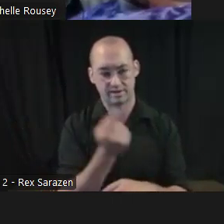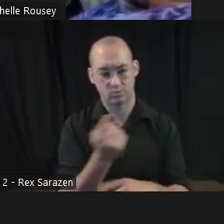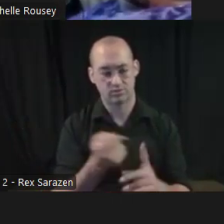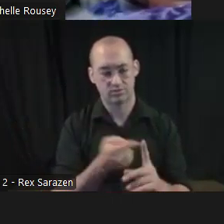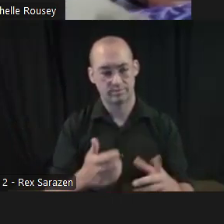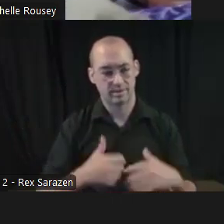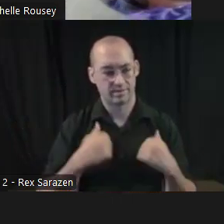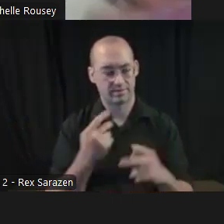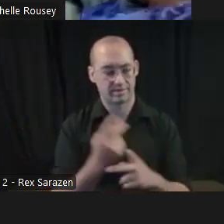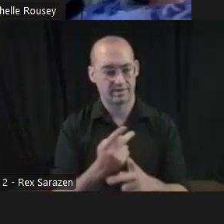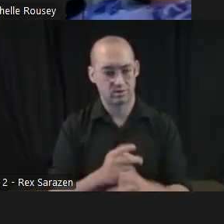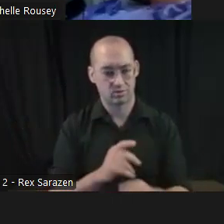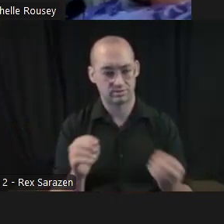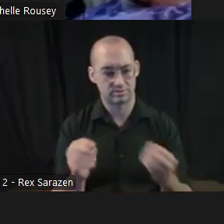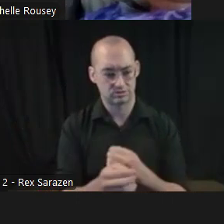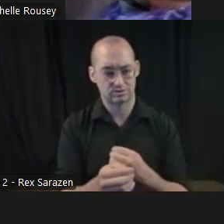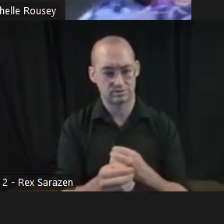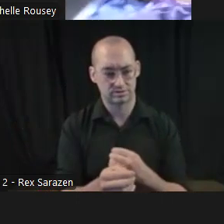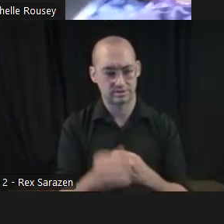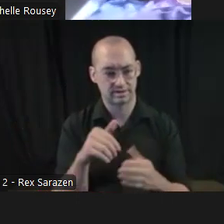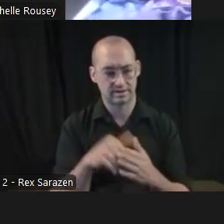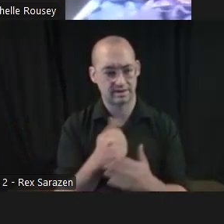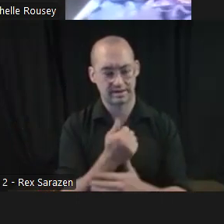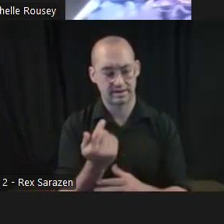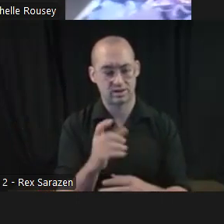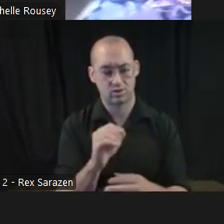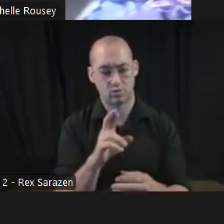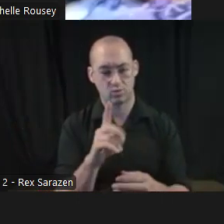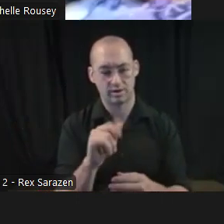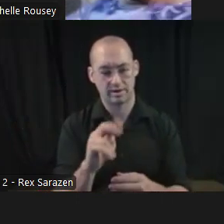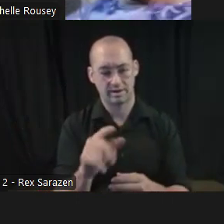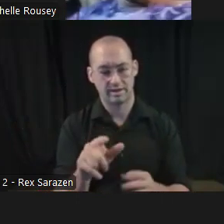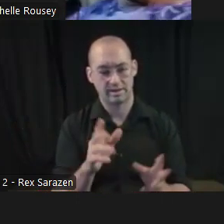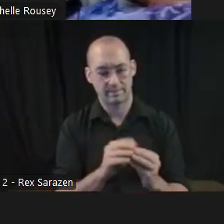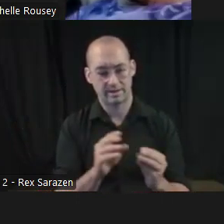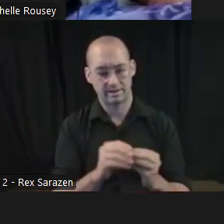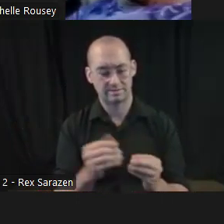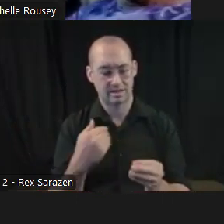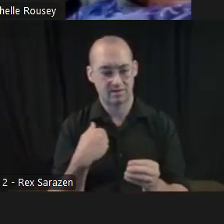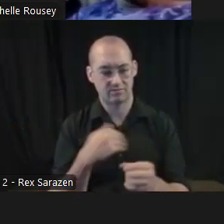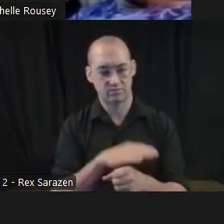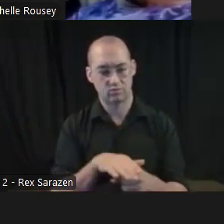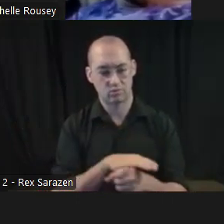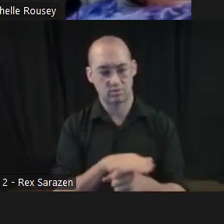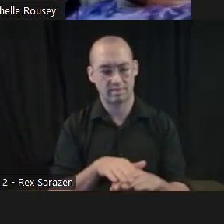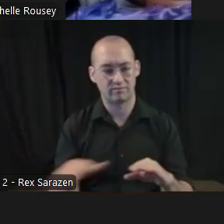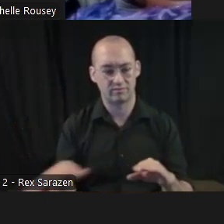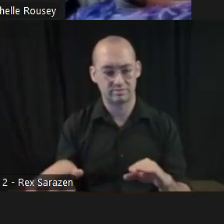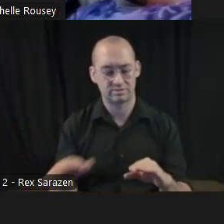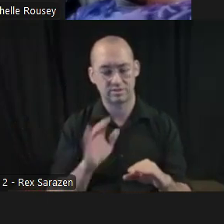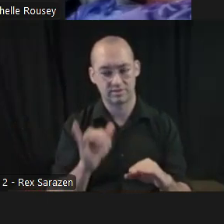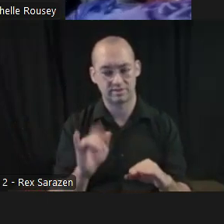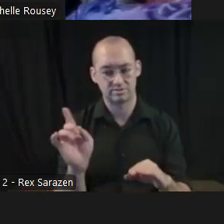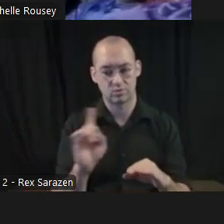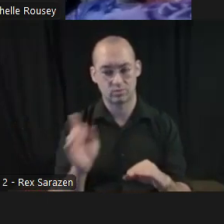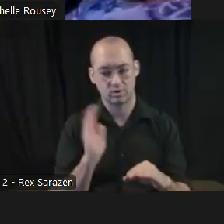healthcare organization in any of the coordinating meetings that we all have at local levels, which is where we all